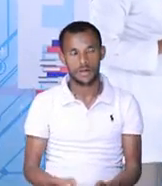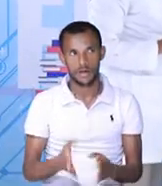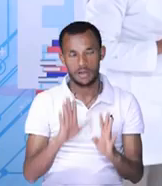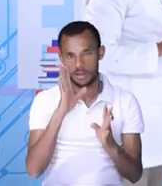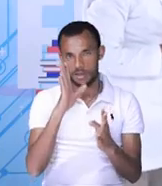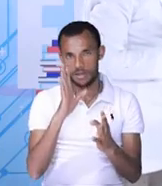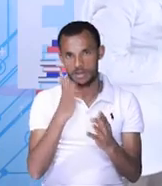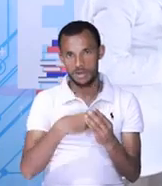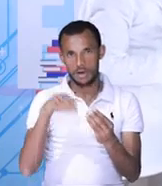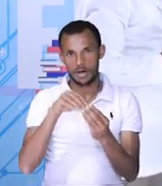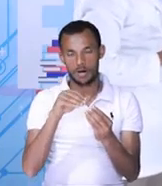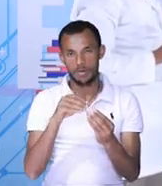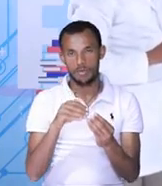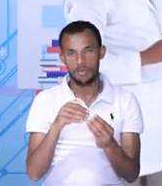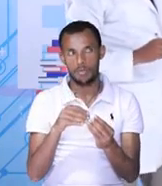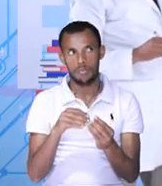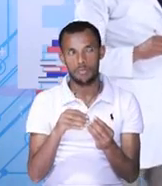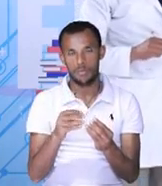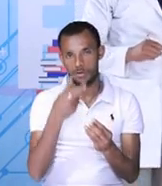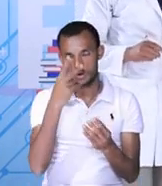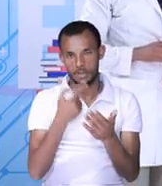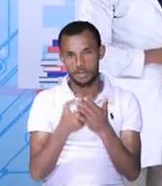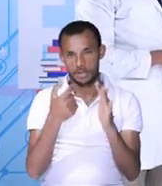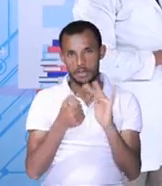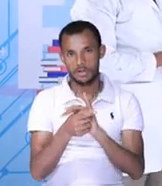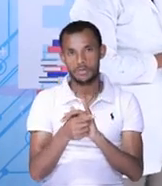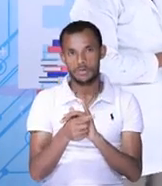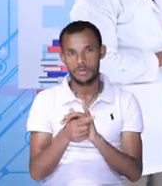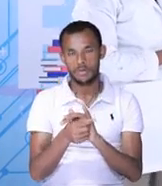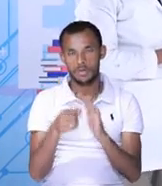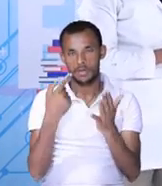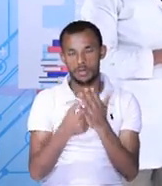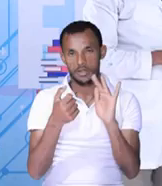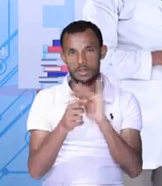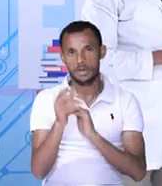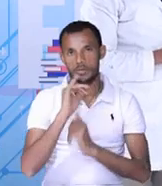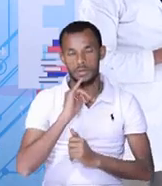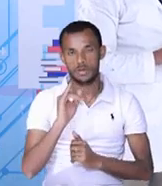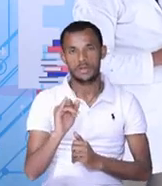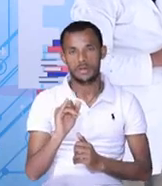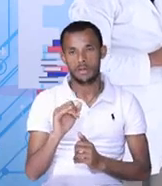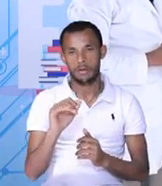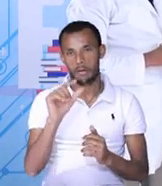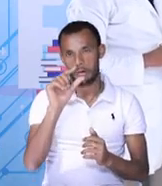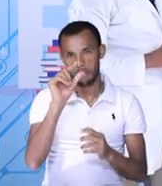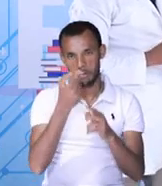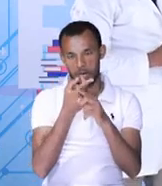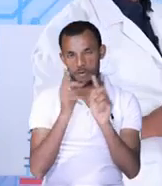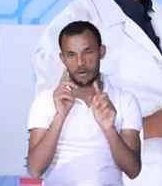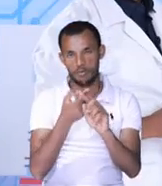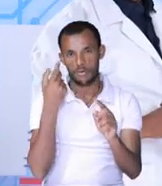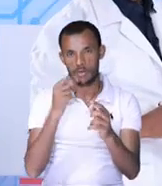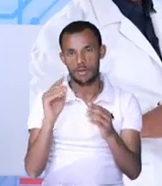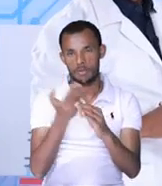let's add more example. Let's see this one. This example is a little bit different